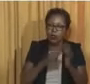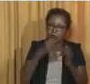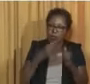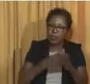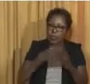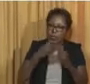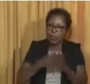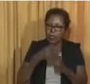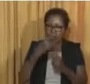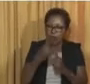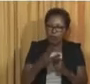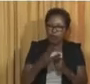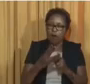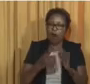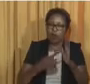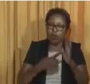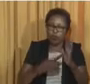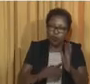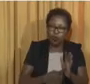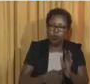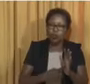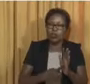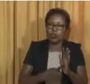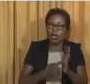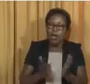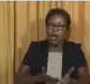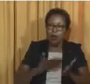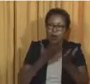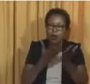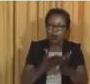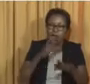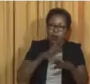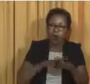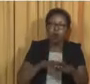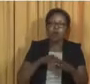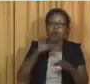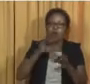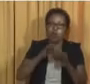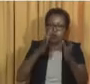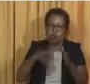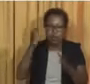88(4)(g) imposes an obligation on voter education on IEBC.